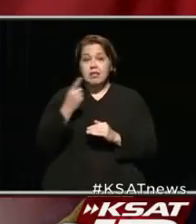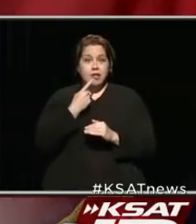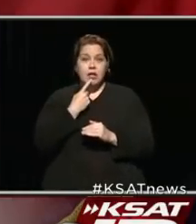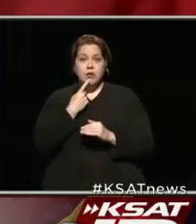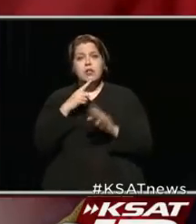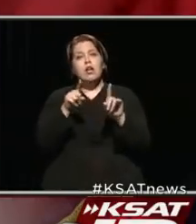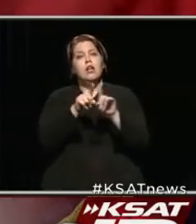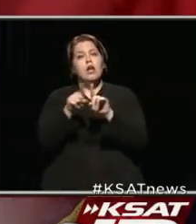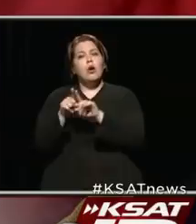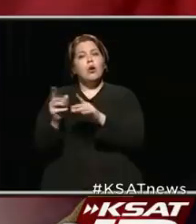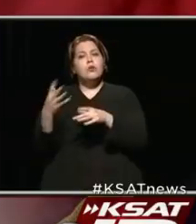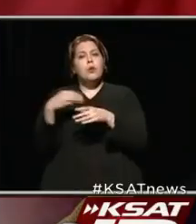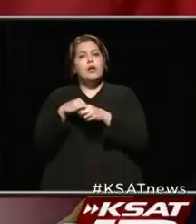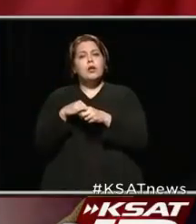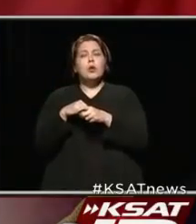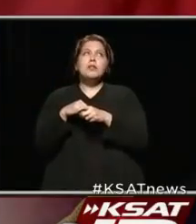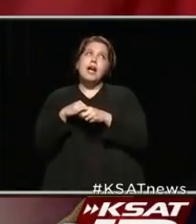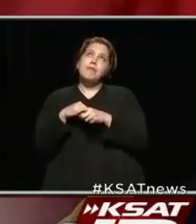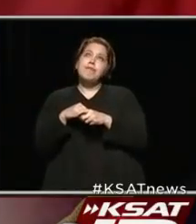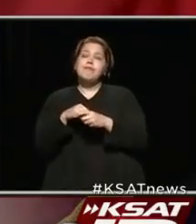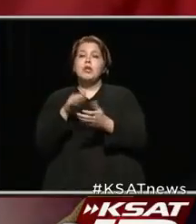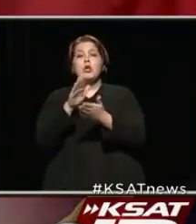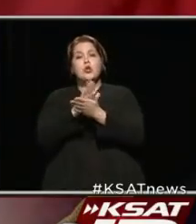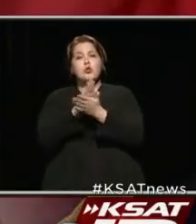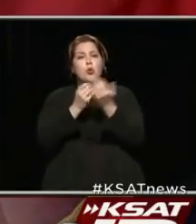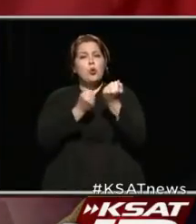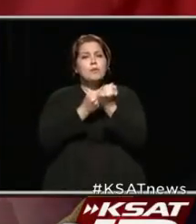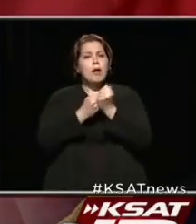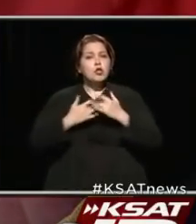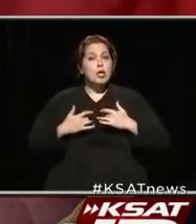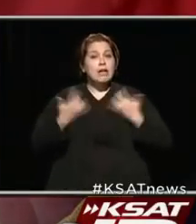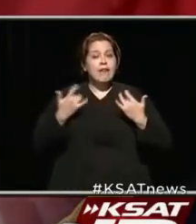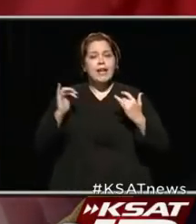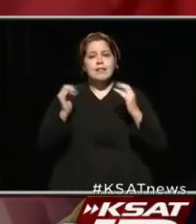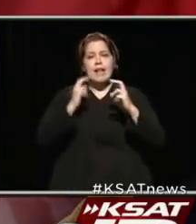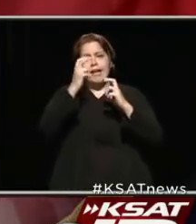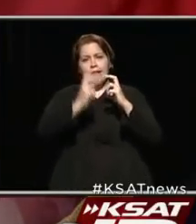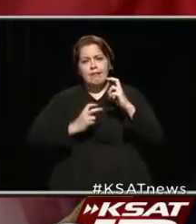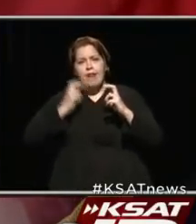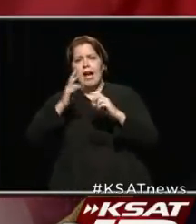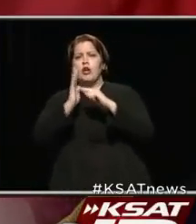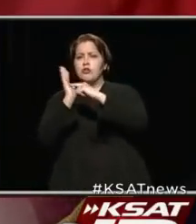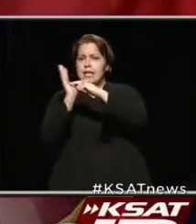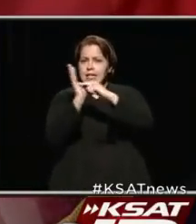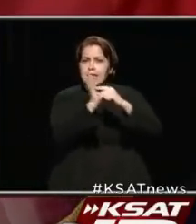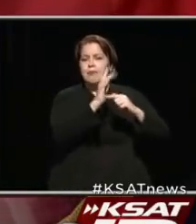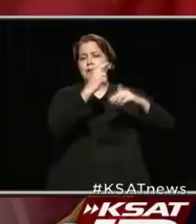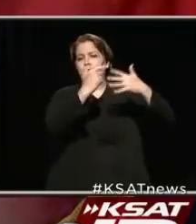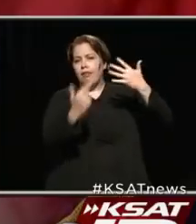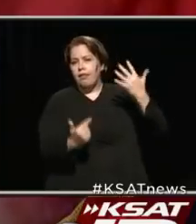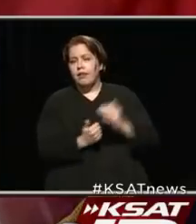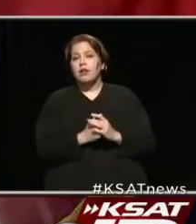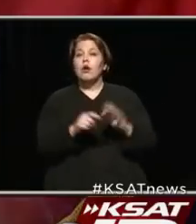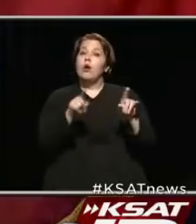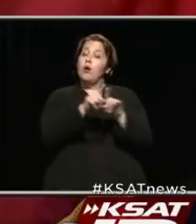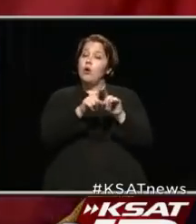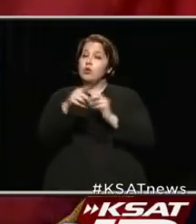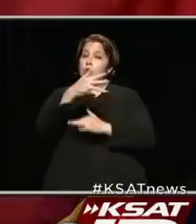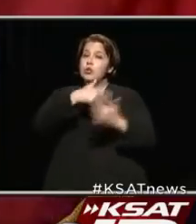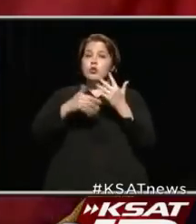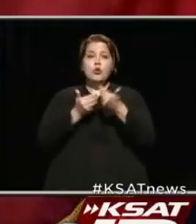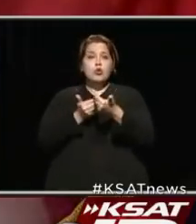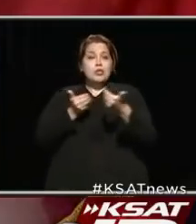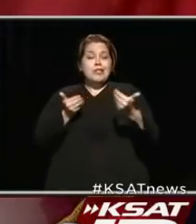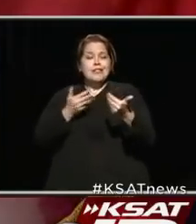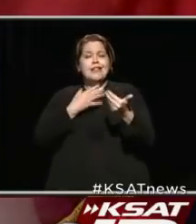also includes, school-sponsored events, including fairs, exhibits, et cetera, and the social distancing and